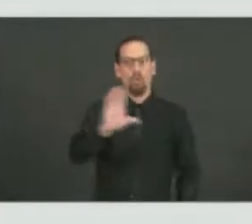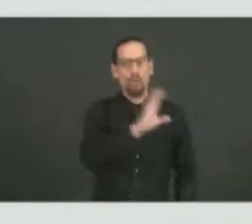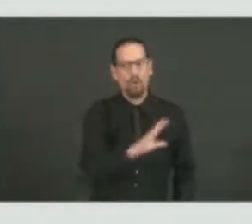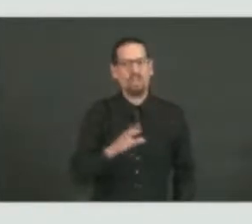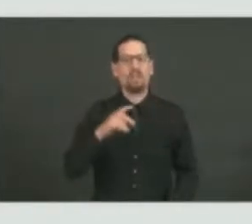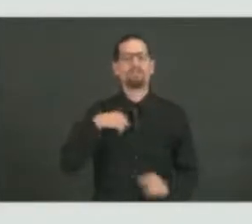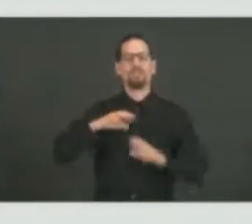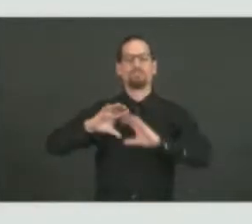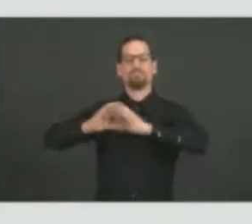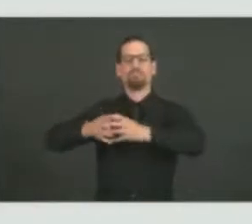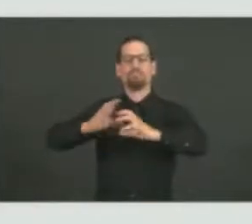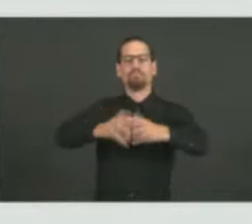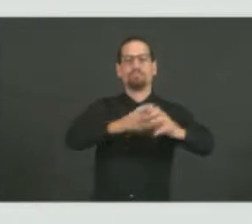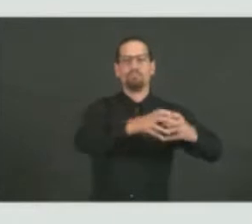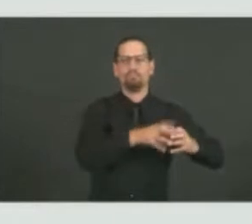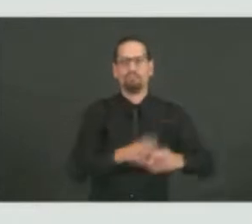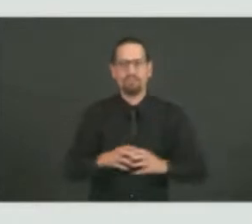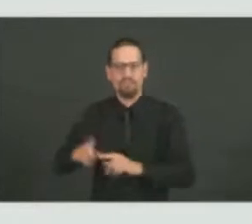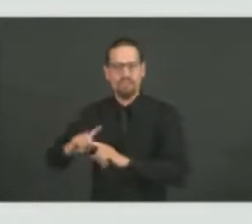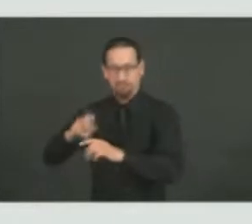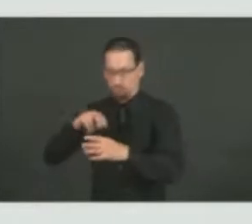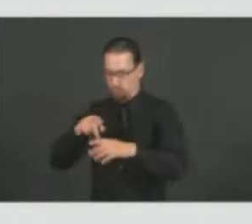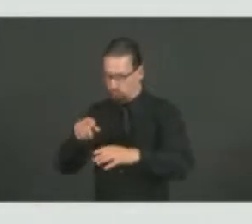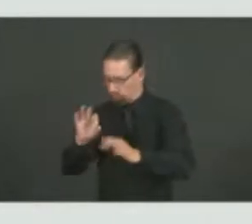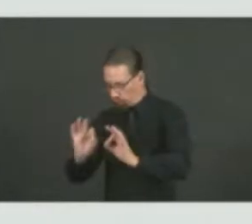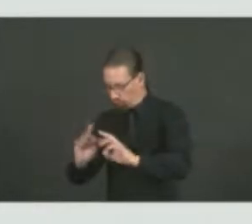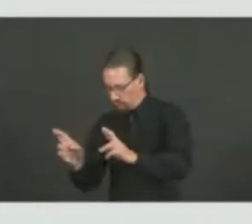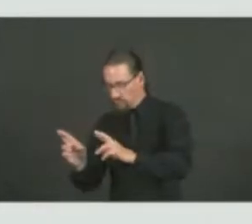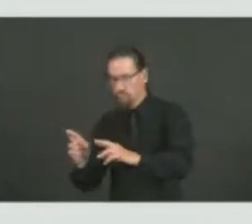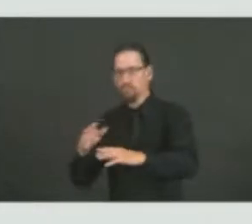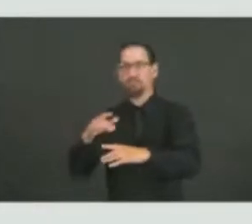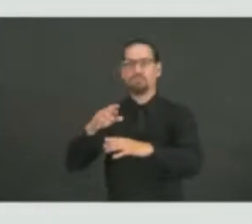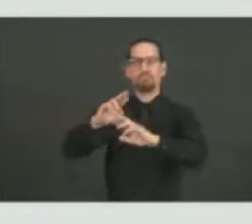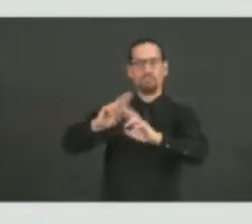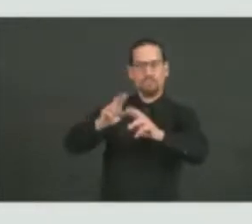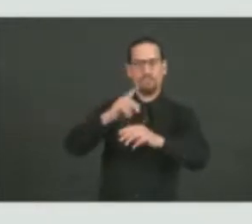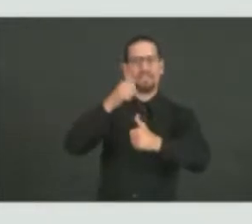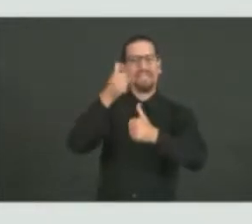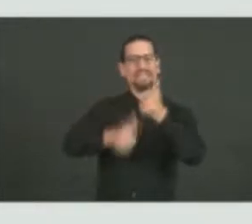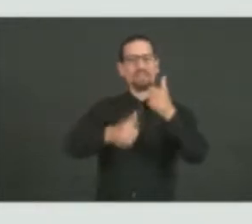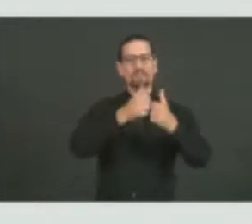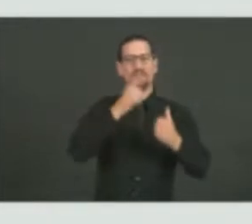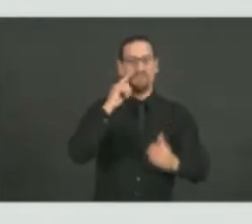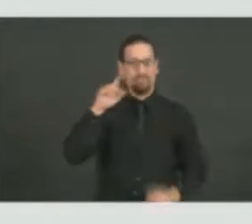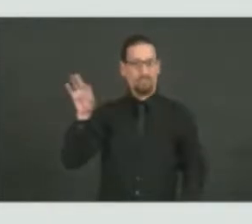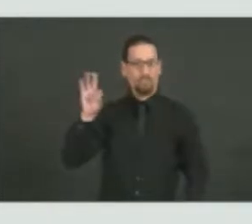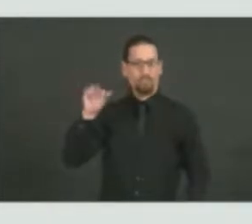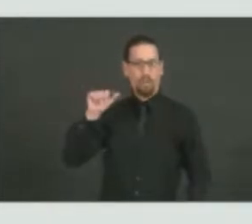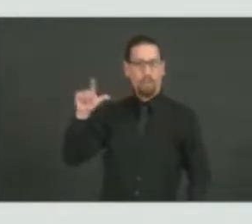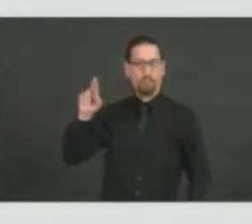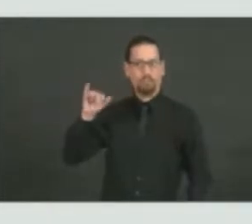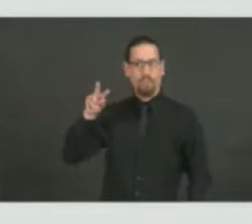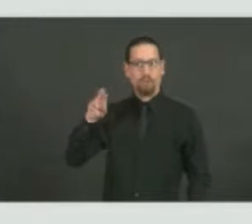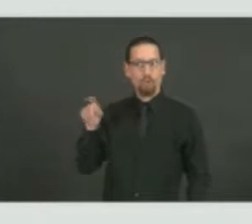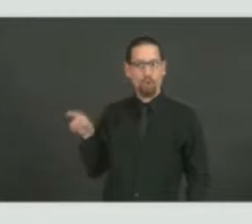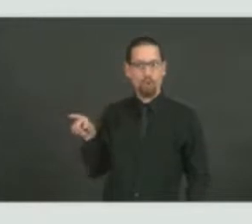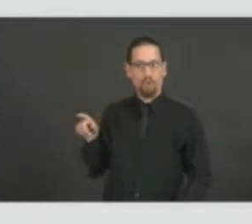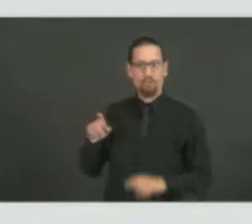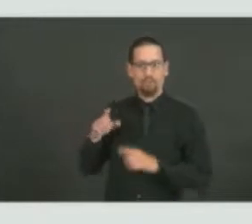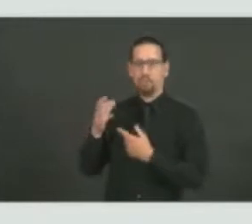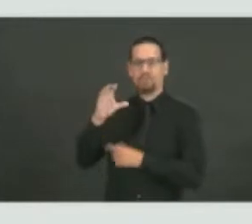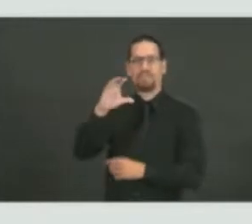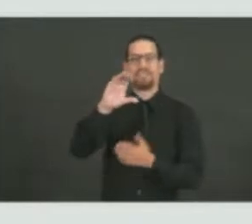by community. You know, we know Central Falls, for example, is in a very different place than many other